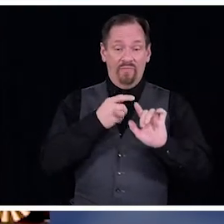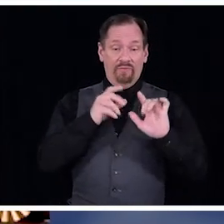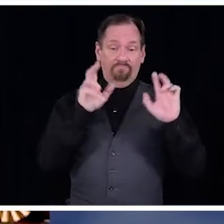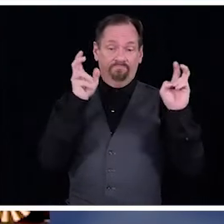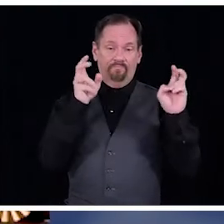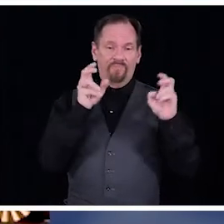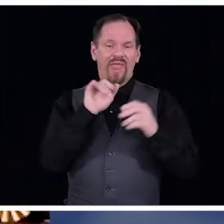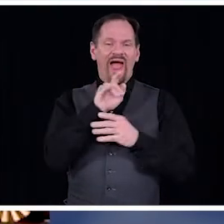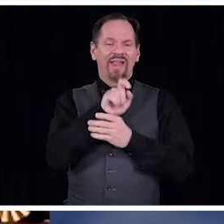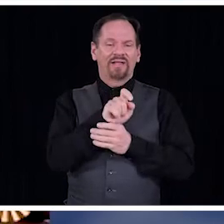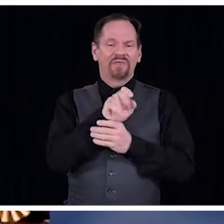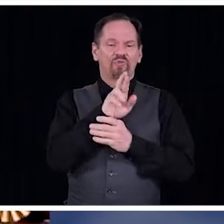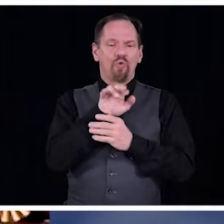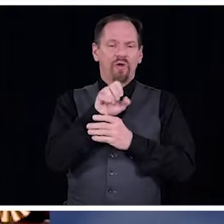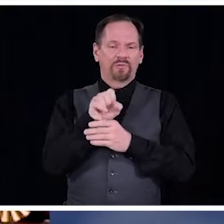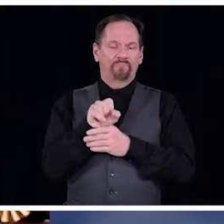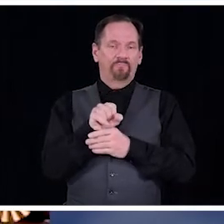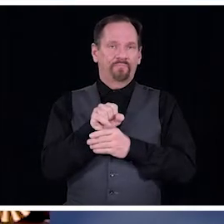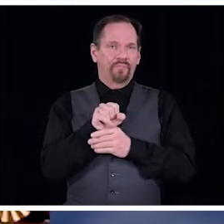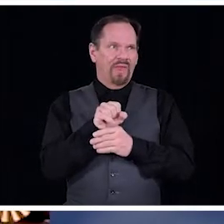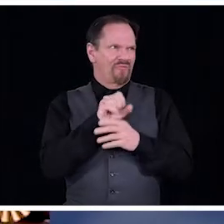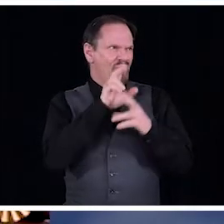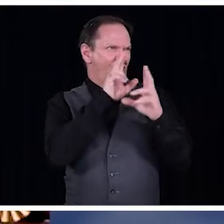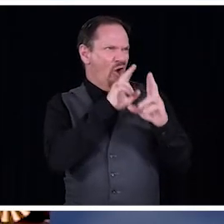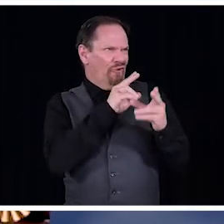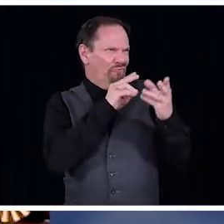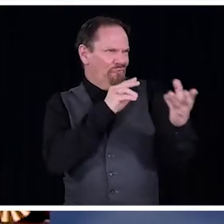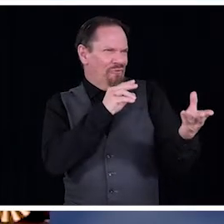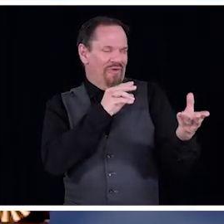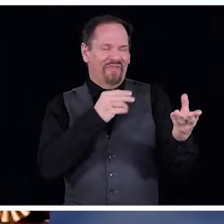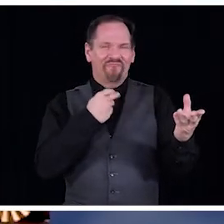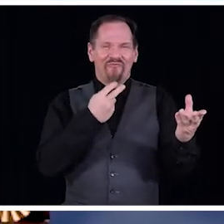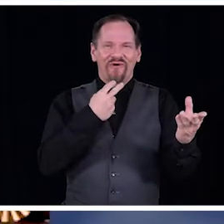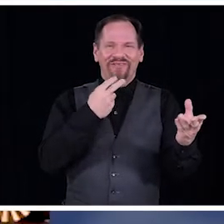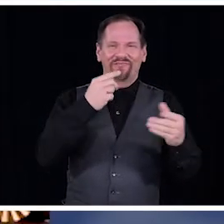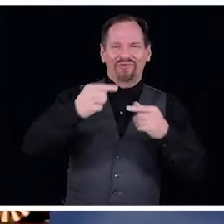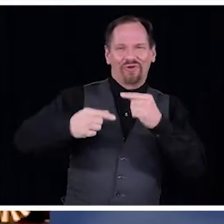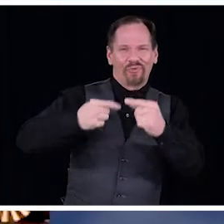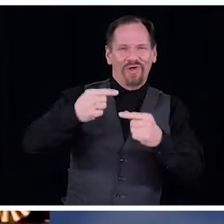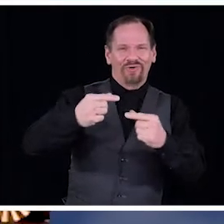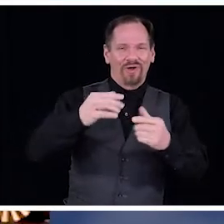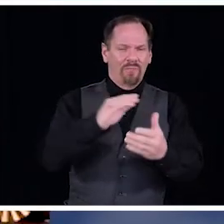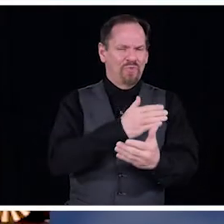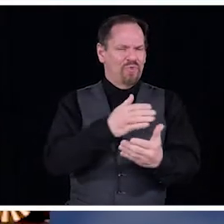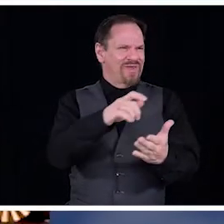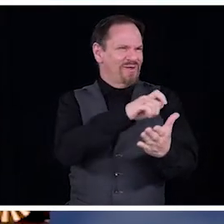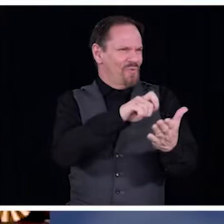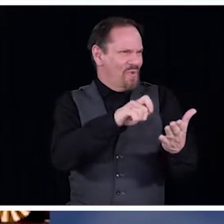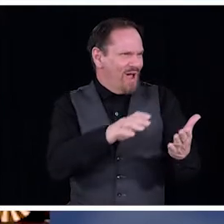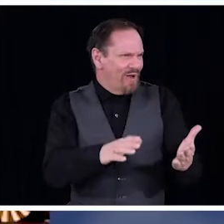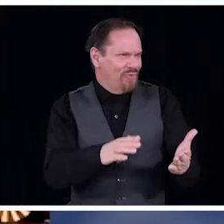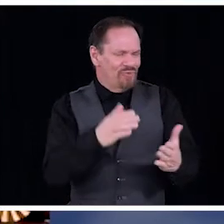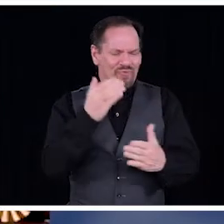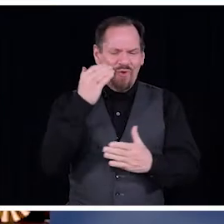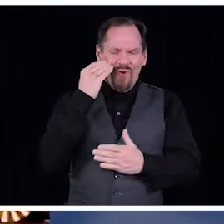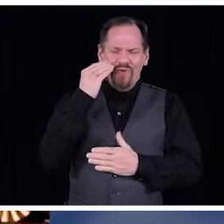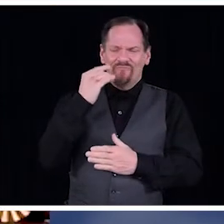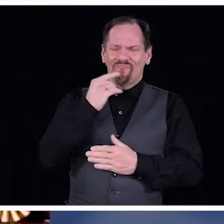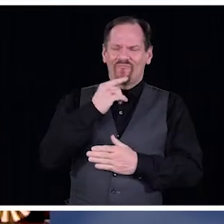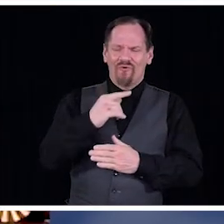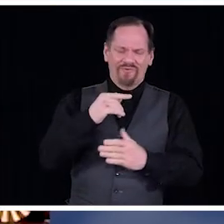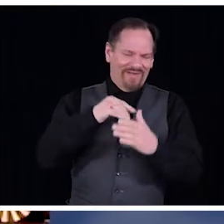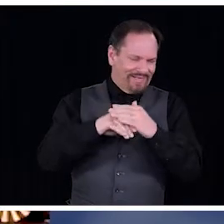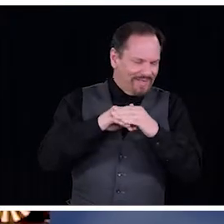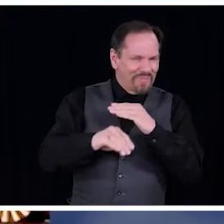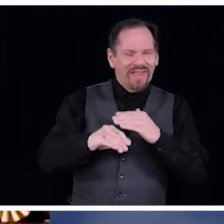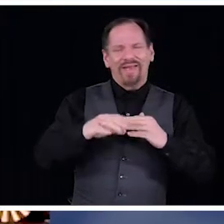Alex Ross, you've been hailed as the voice of a generation, a music writer known for the accessibility and sense of humor you